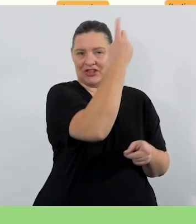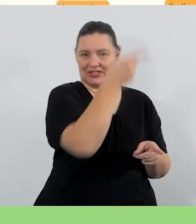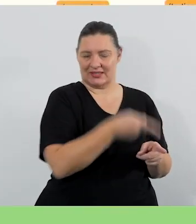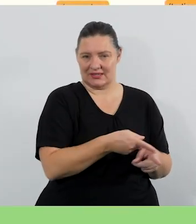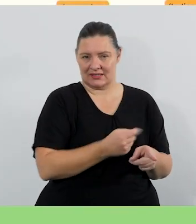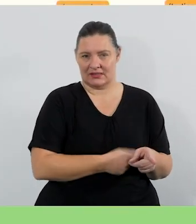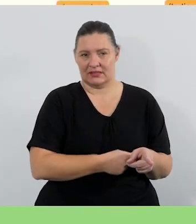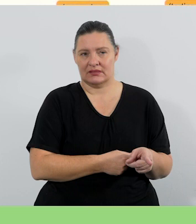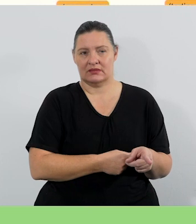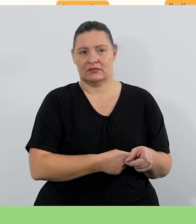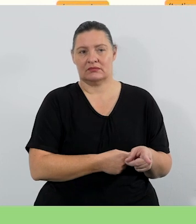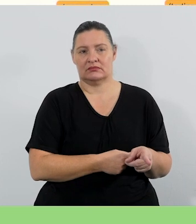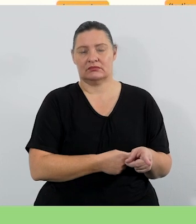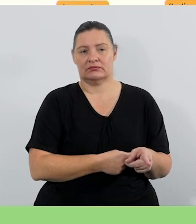first.